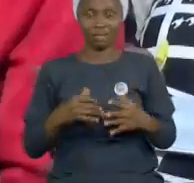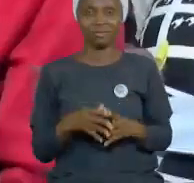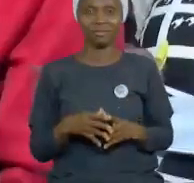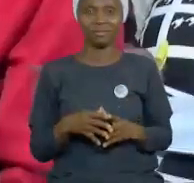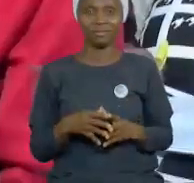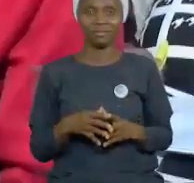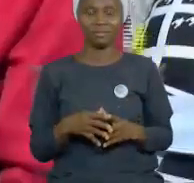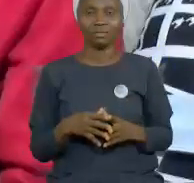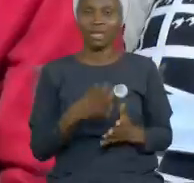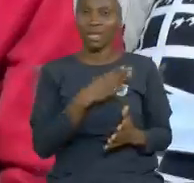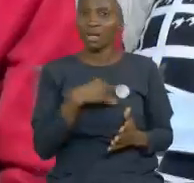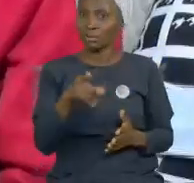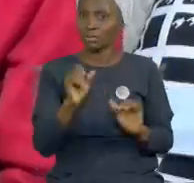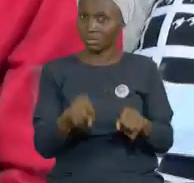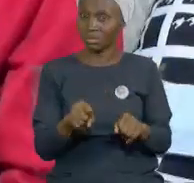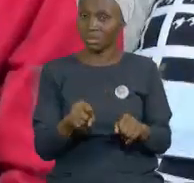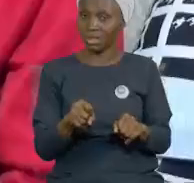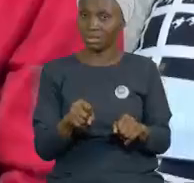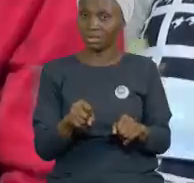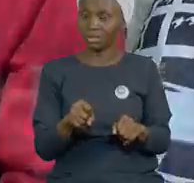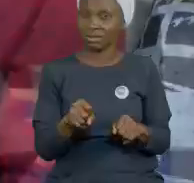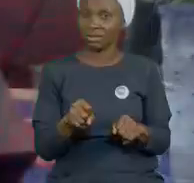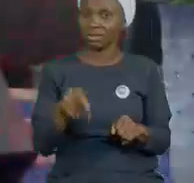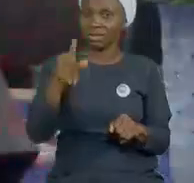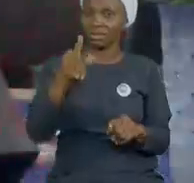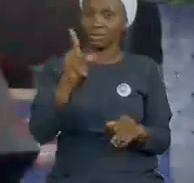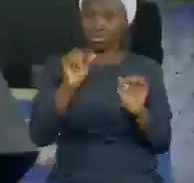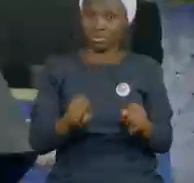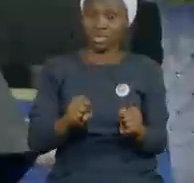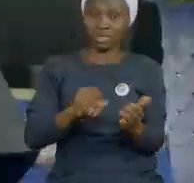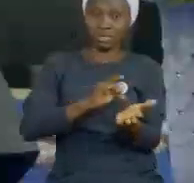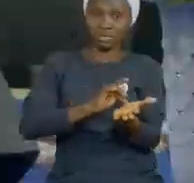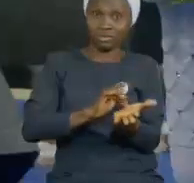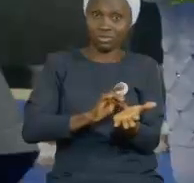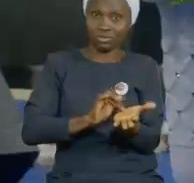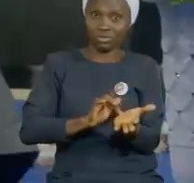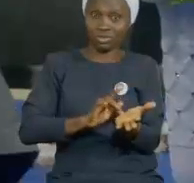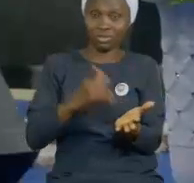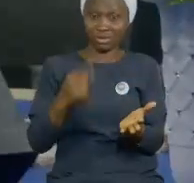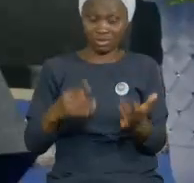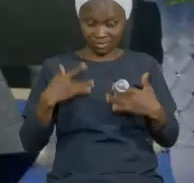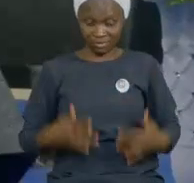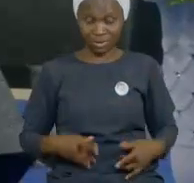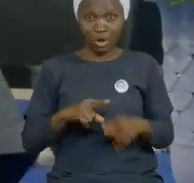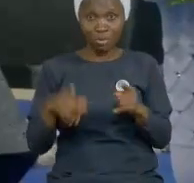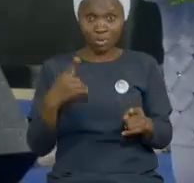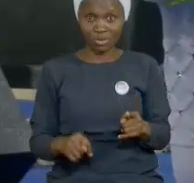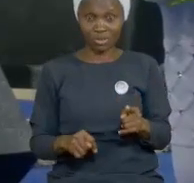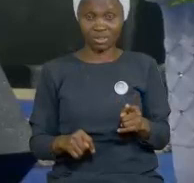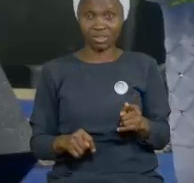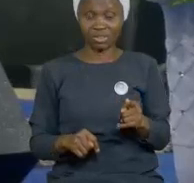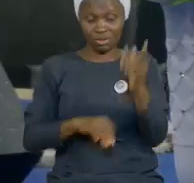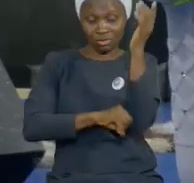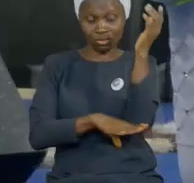And you can treat the outside, but the real source of the problem, you cannot treat. What am I going to